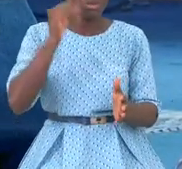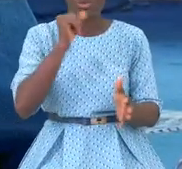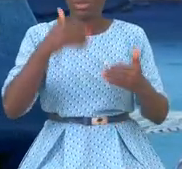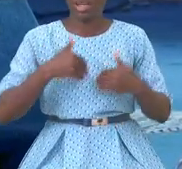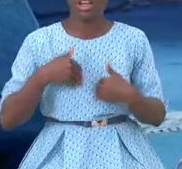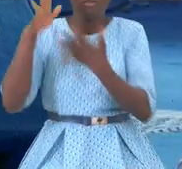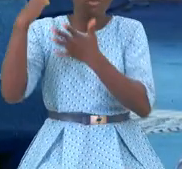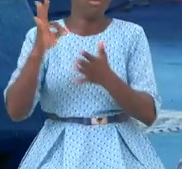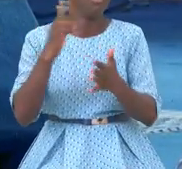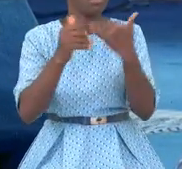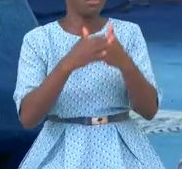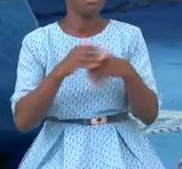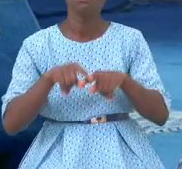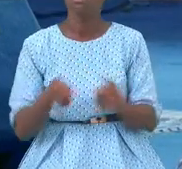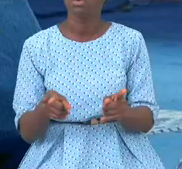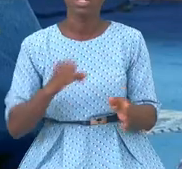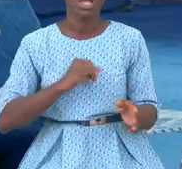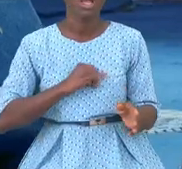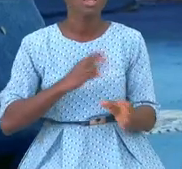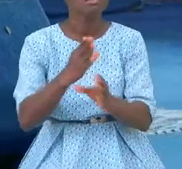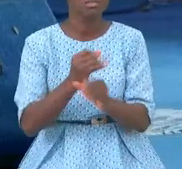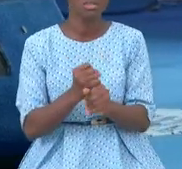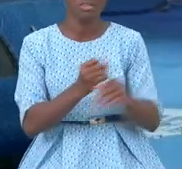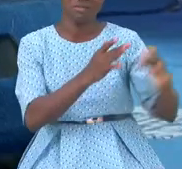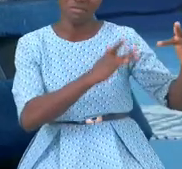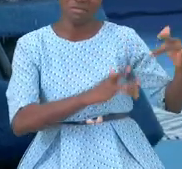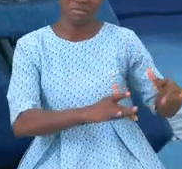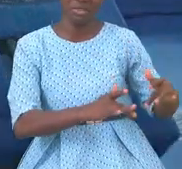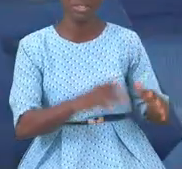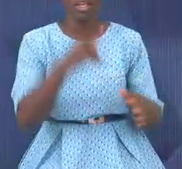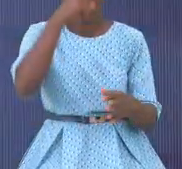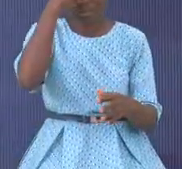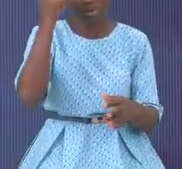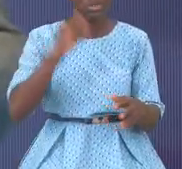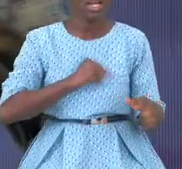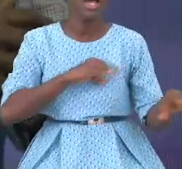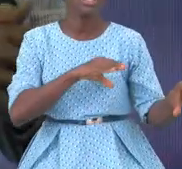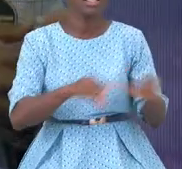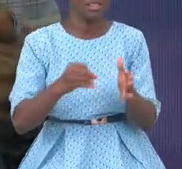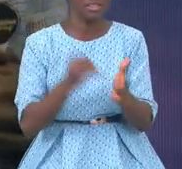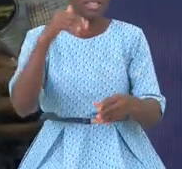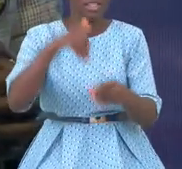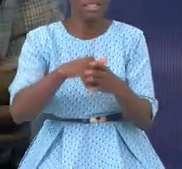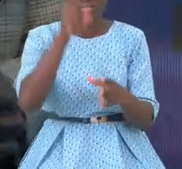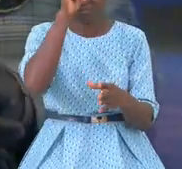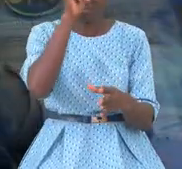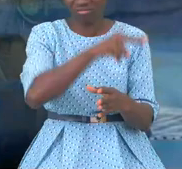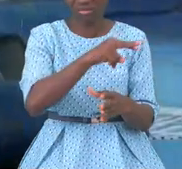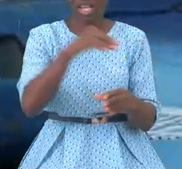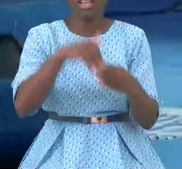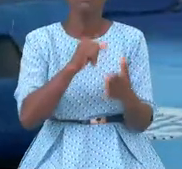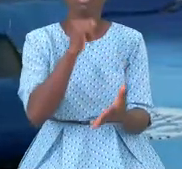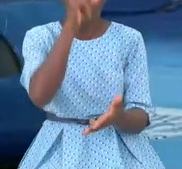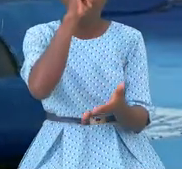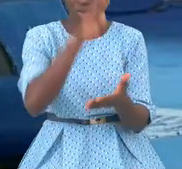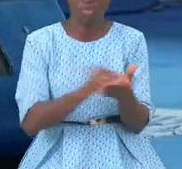mercy because I did it ignorantly in unbelief. Look at verse 14. In verse 14